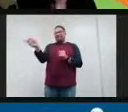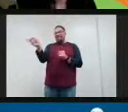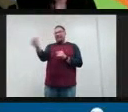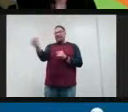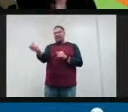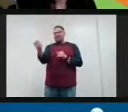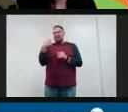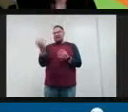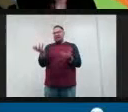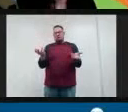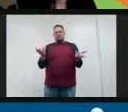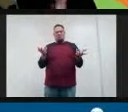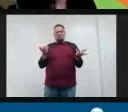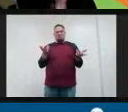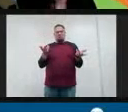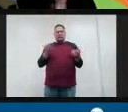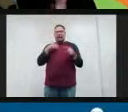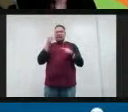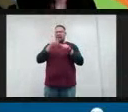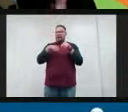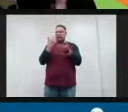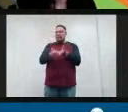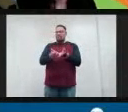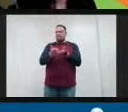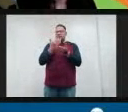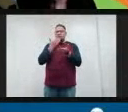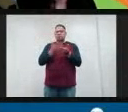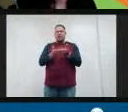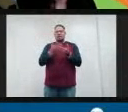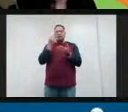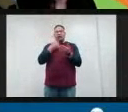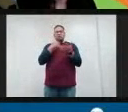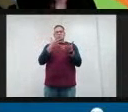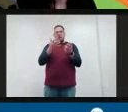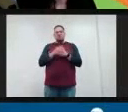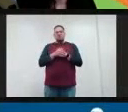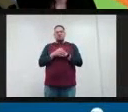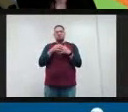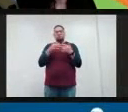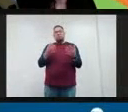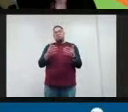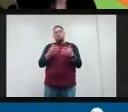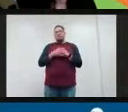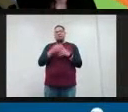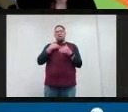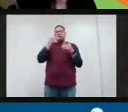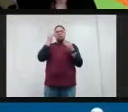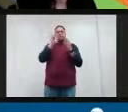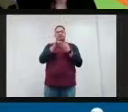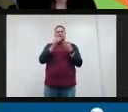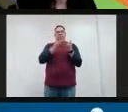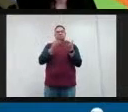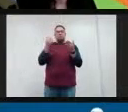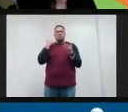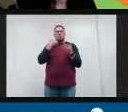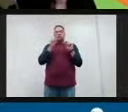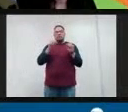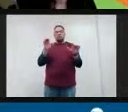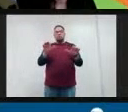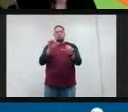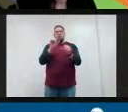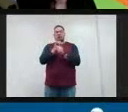you know, I can't help them as well as I would like to. So I hope this is something we can work on and do